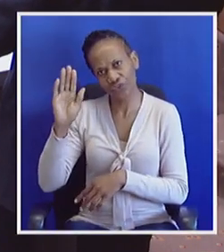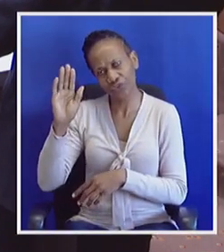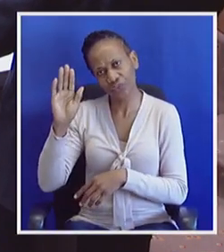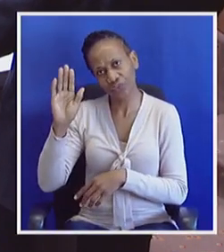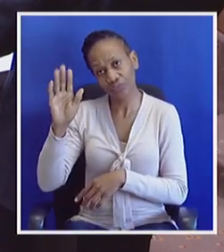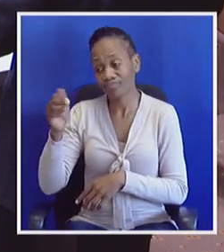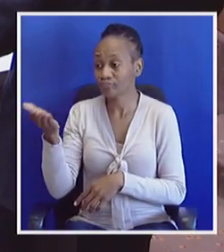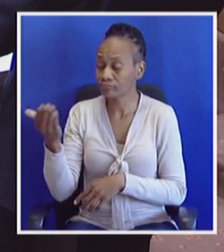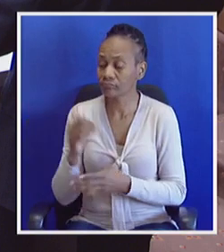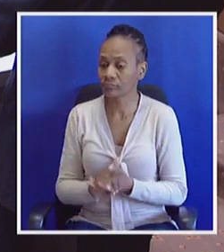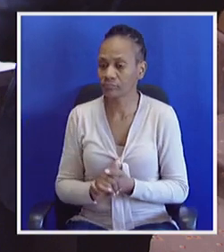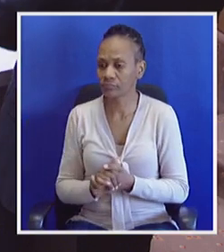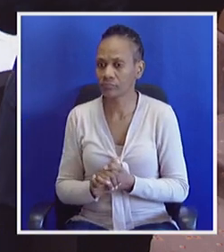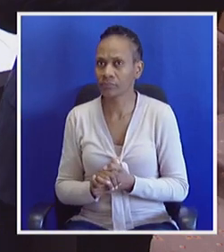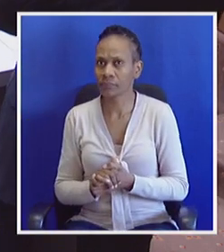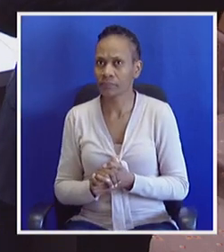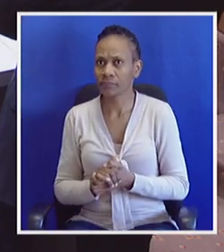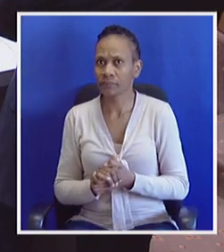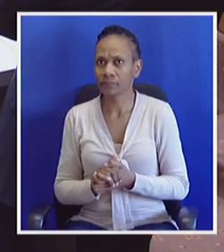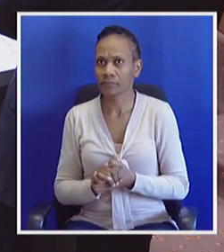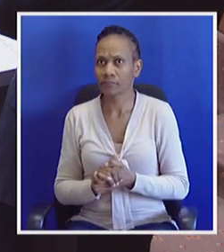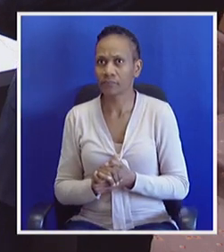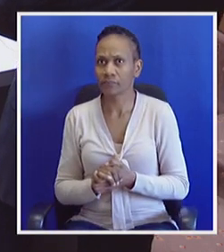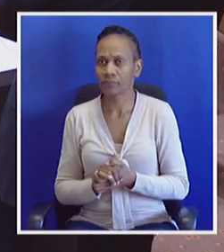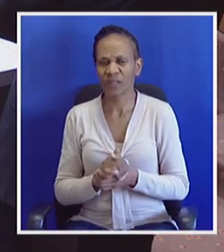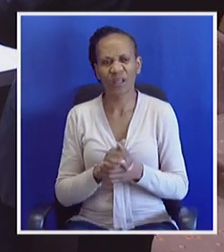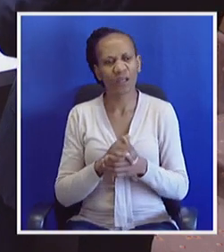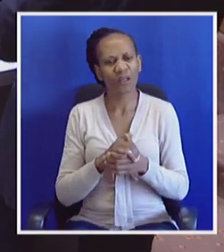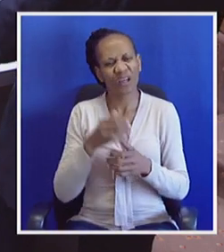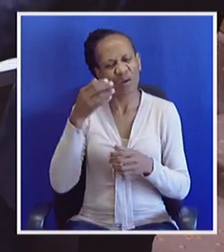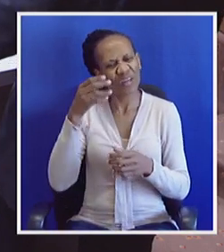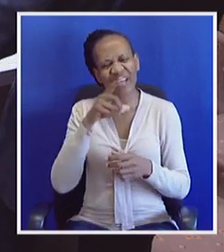Yes, sir. I wish you could attach a name to this, Dr. Buthelezi.